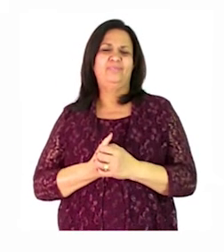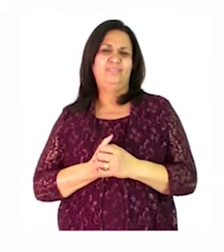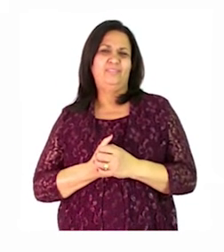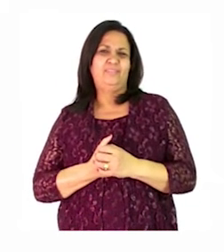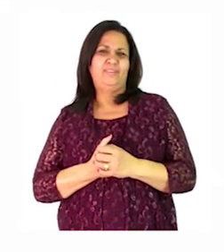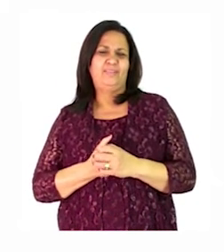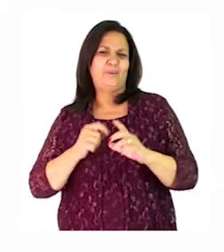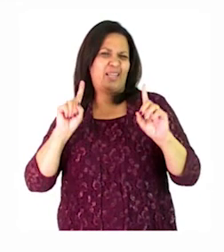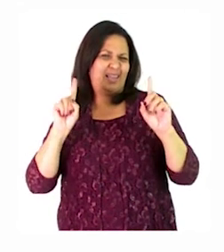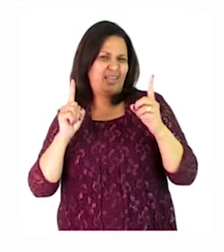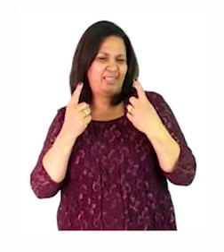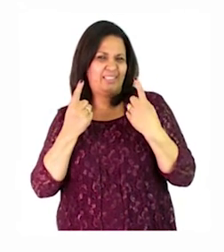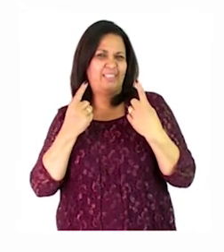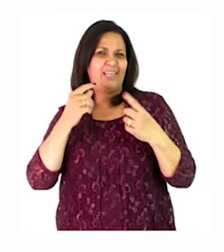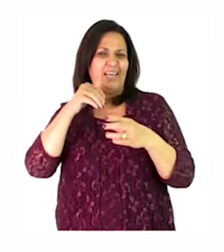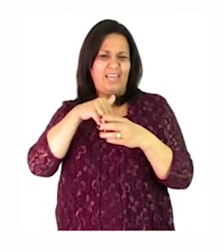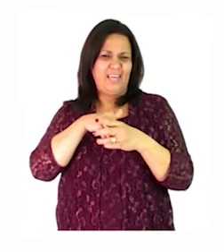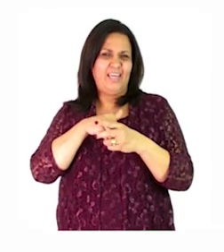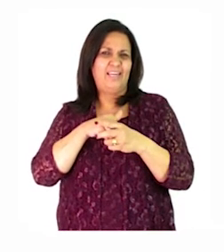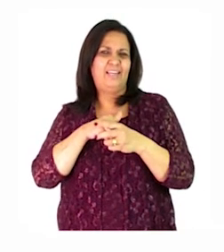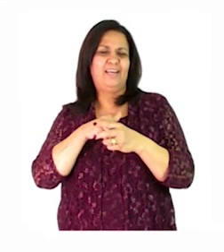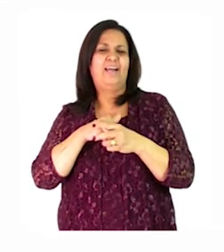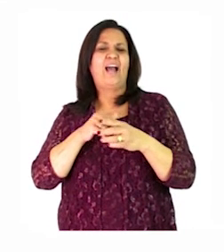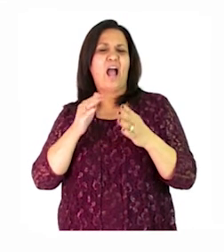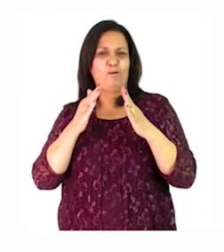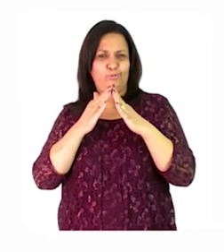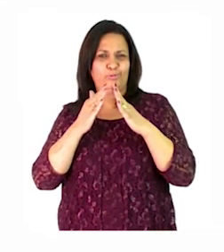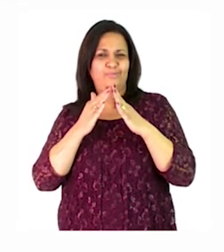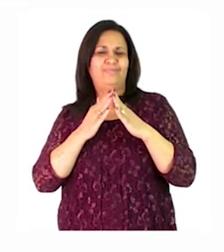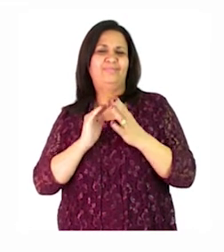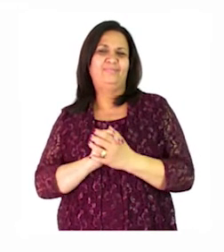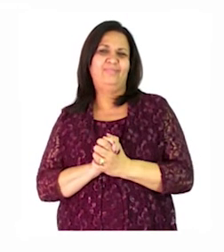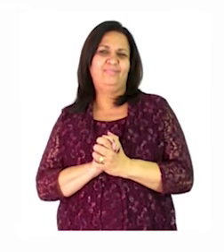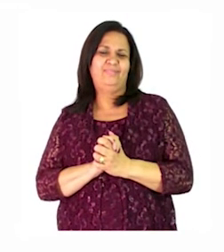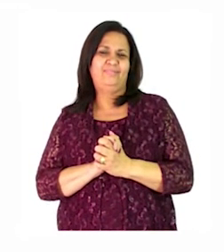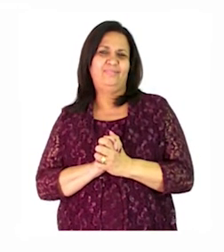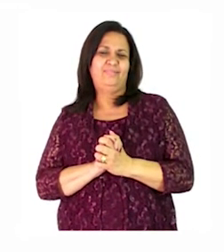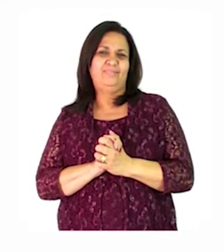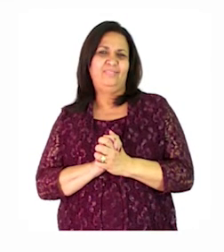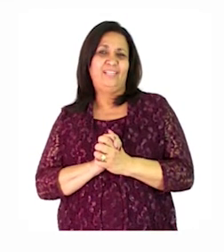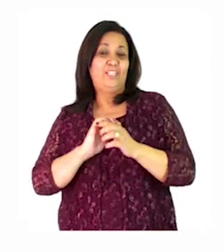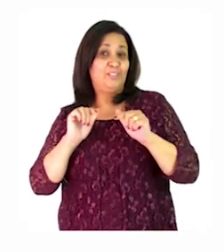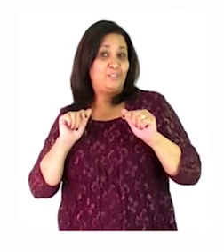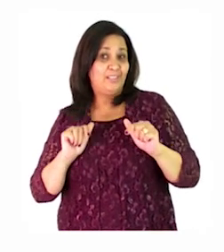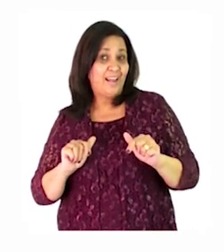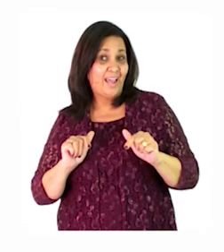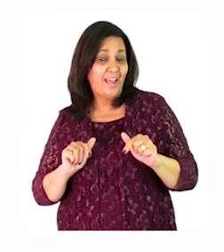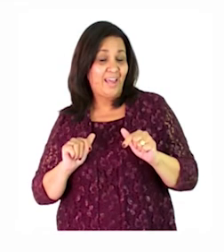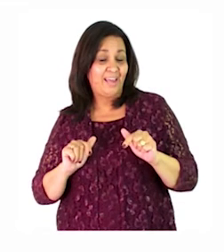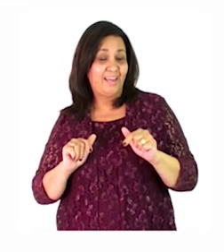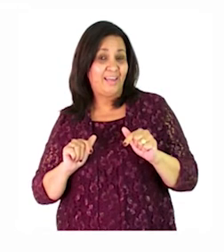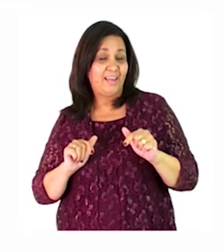what other things you can find in the house. So today I would like